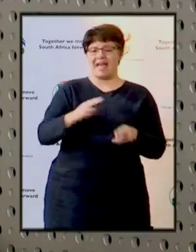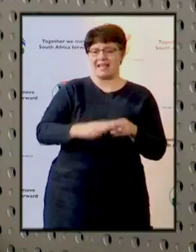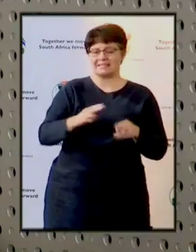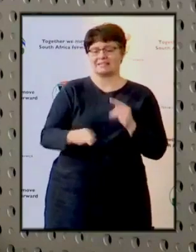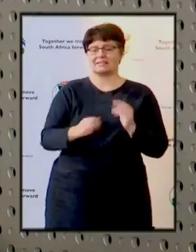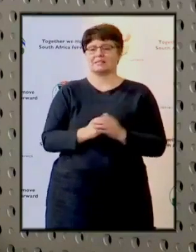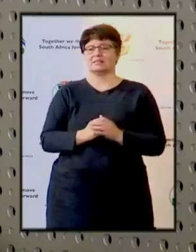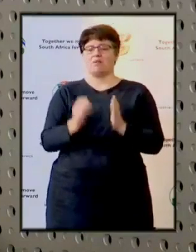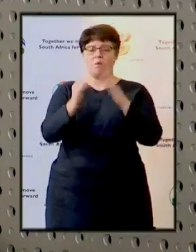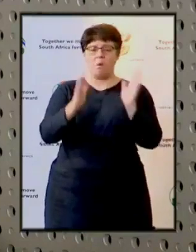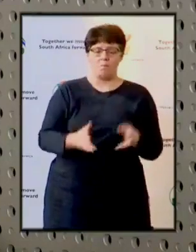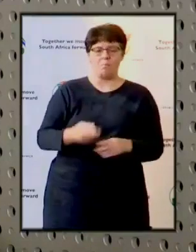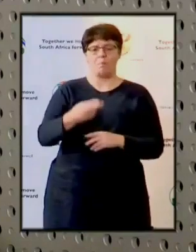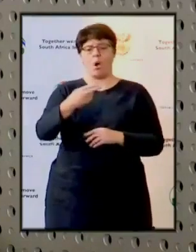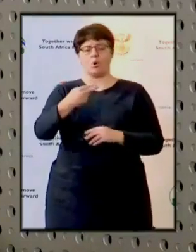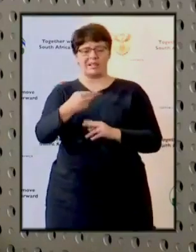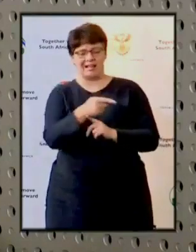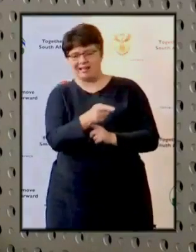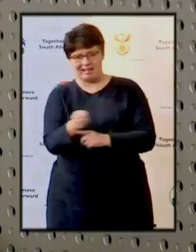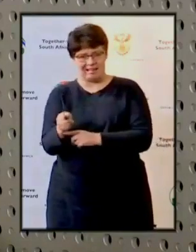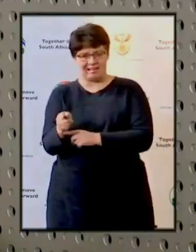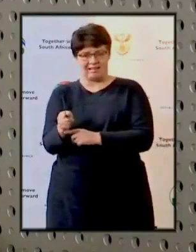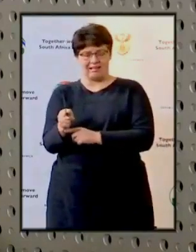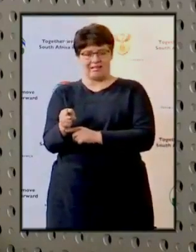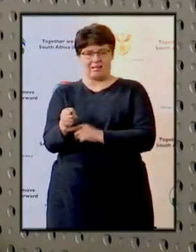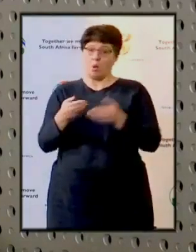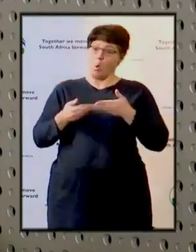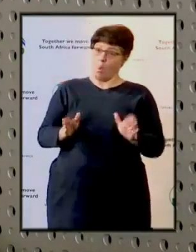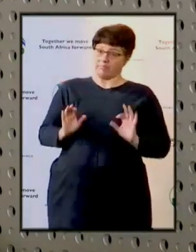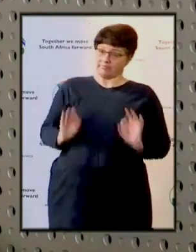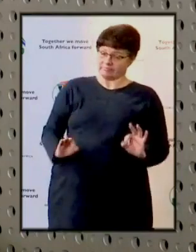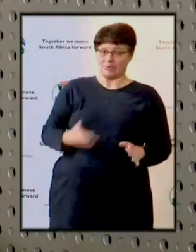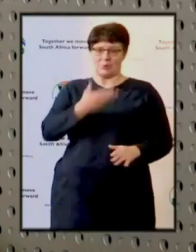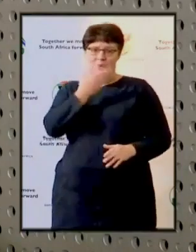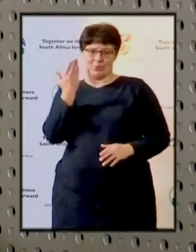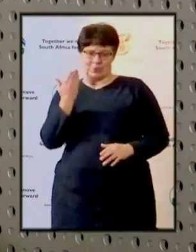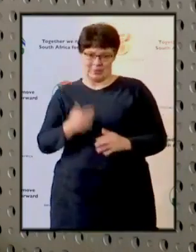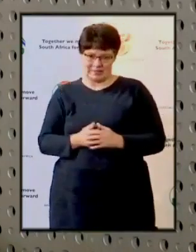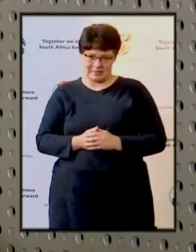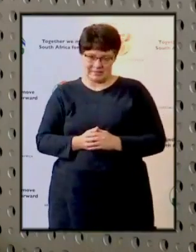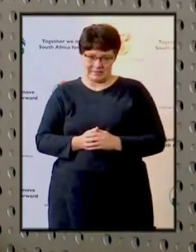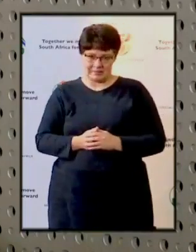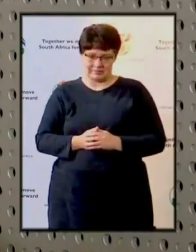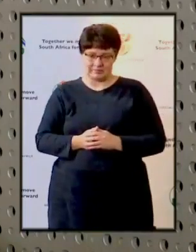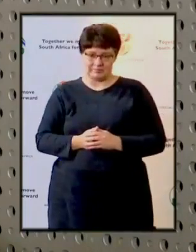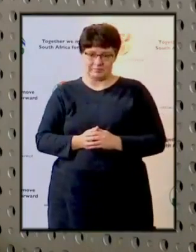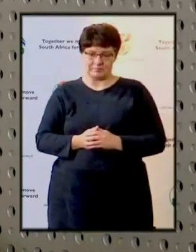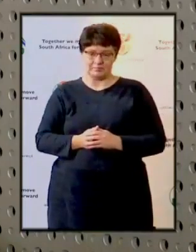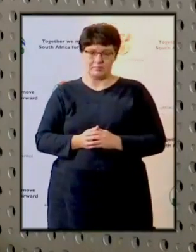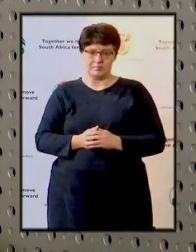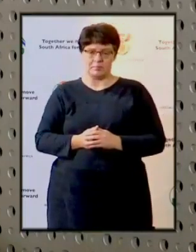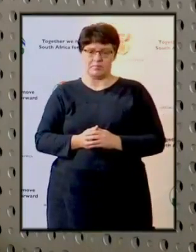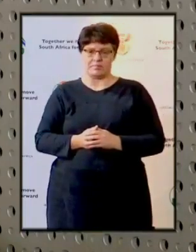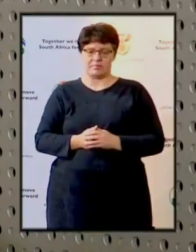and rentals and hotels and all those things are not yet open. So that's why